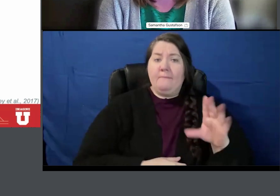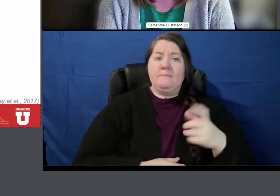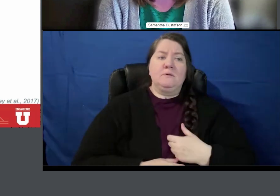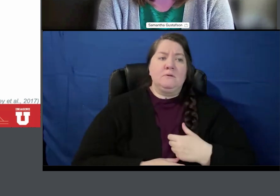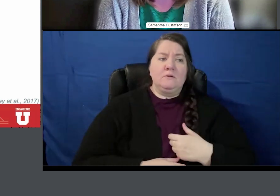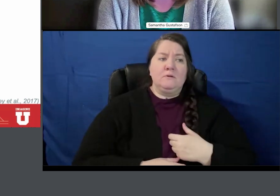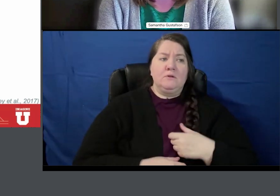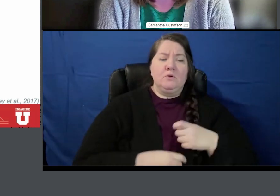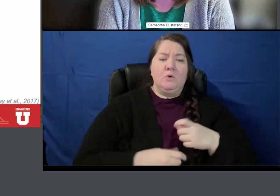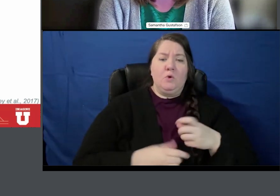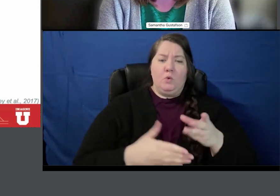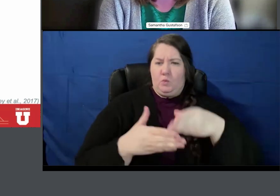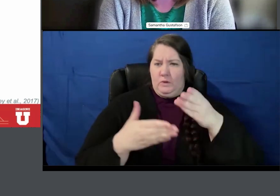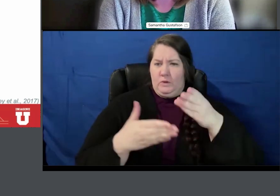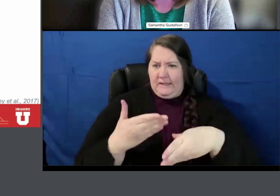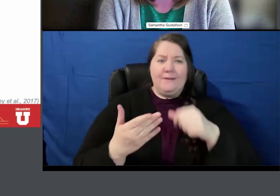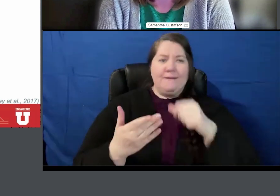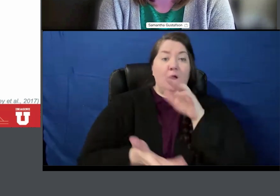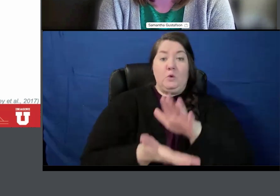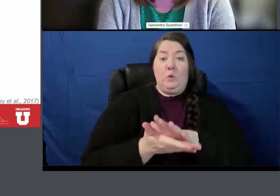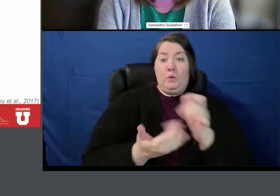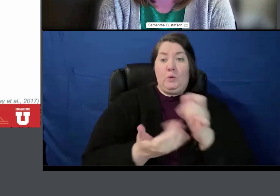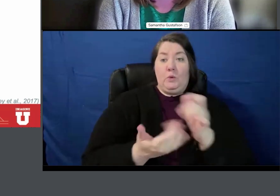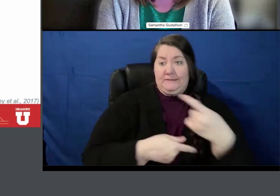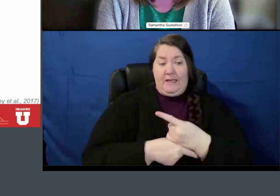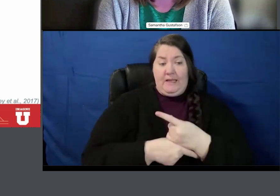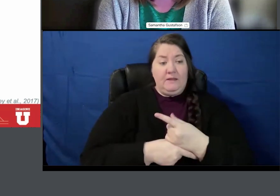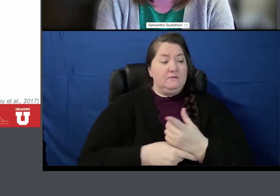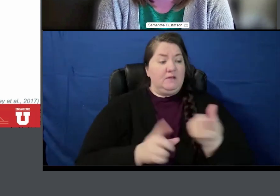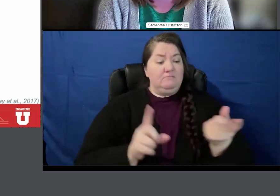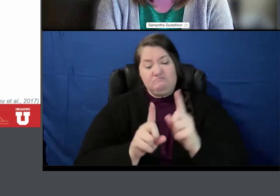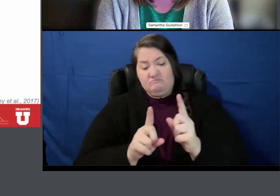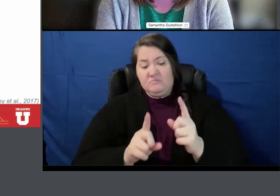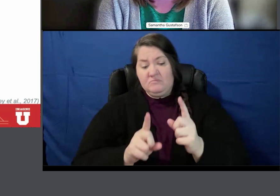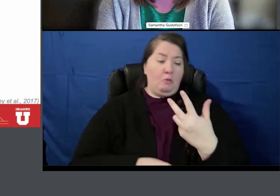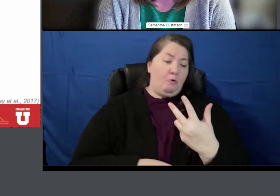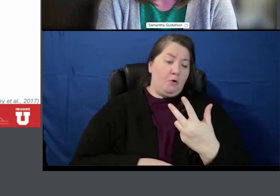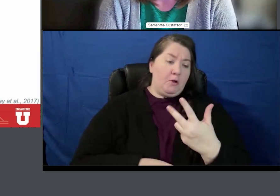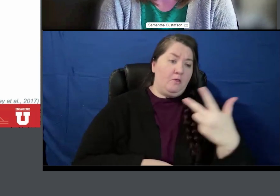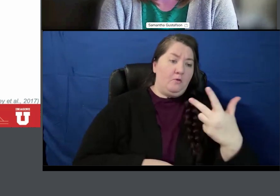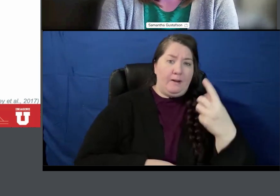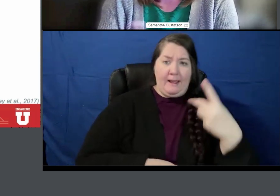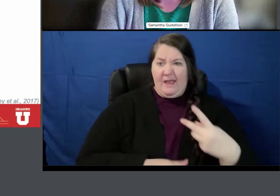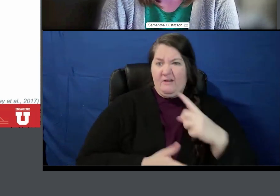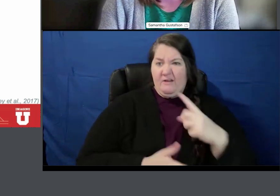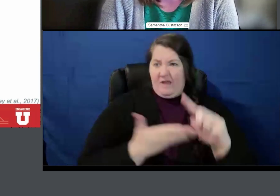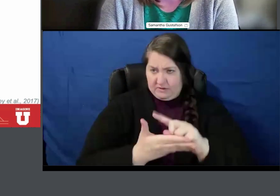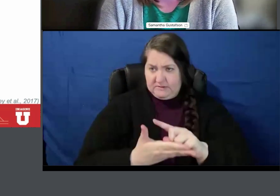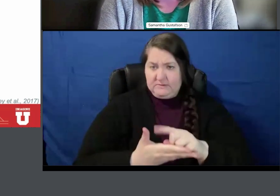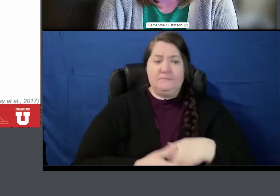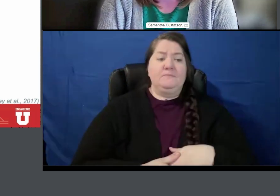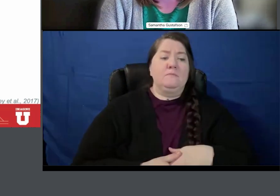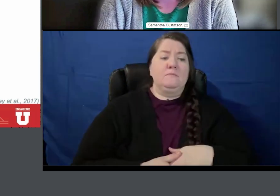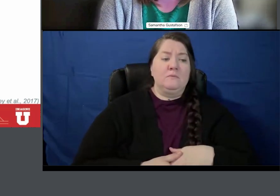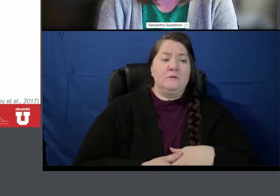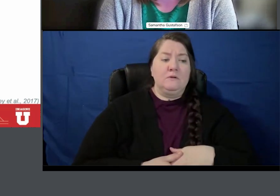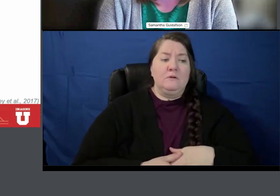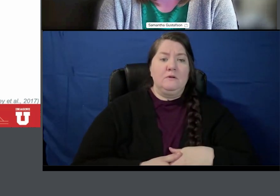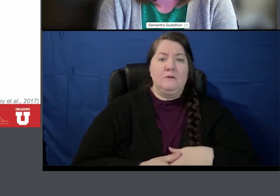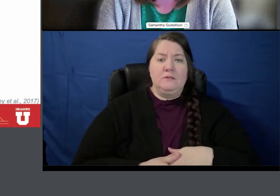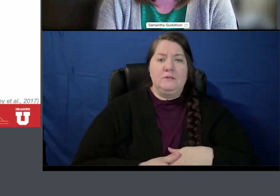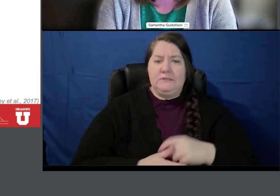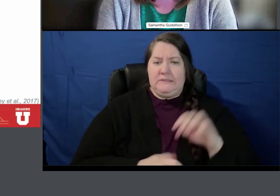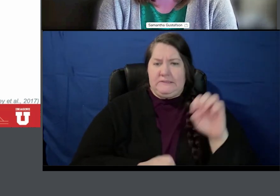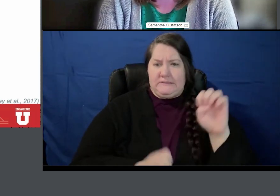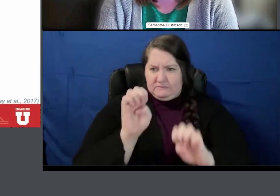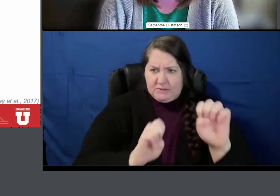excuse me, a weekend or a non-school day. They were with us for about 3 to 3.5 hours, and they did a series of experiments that